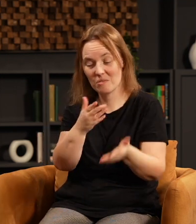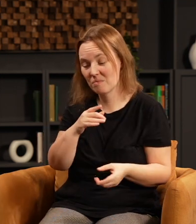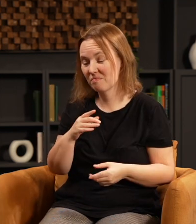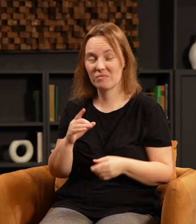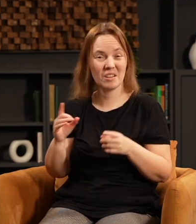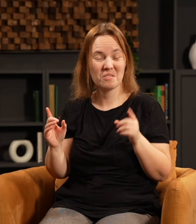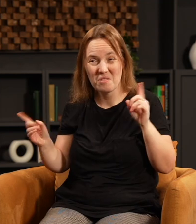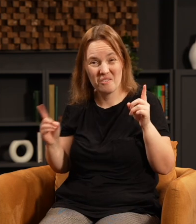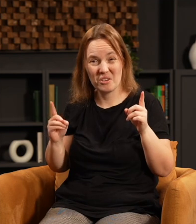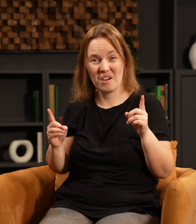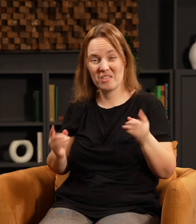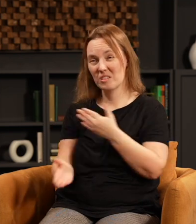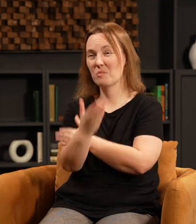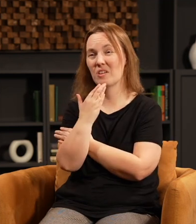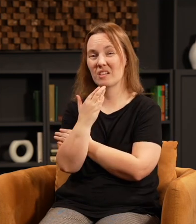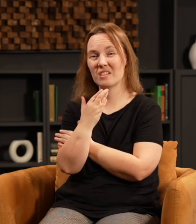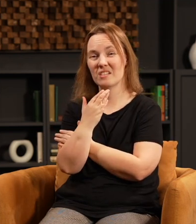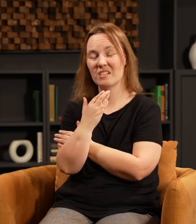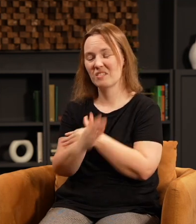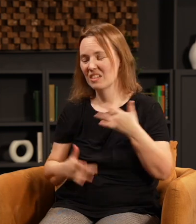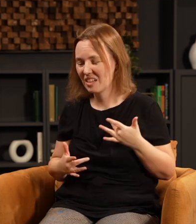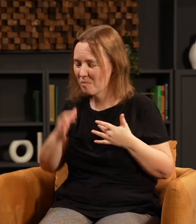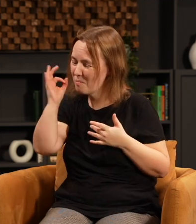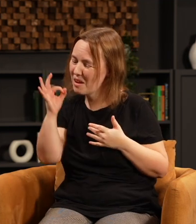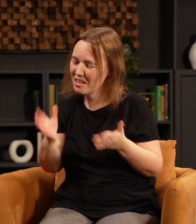may be this morning. You may feel like, Pastor, I want to be.